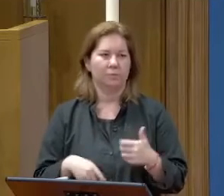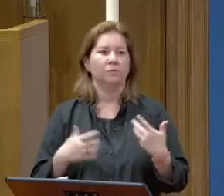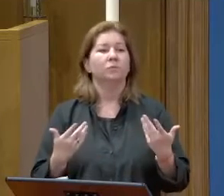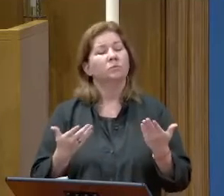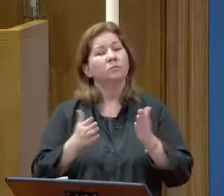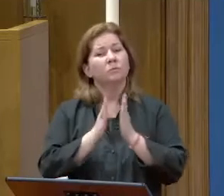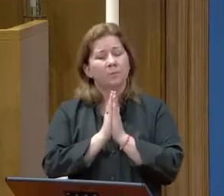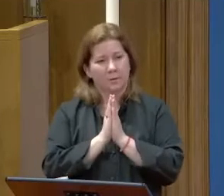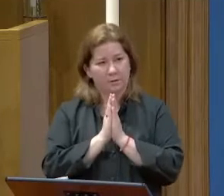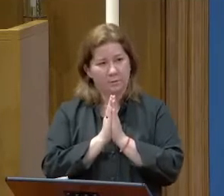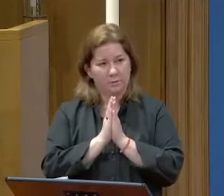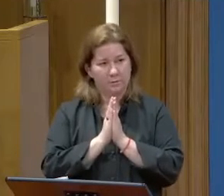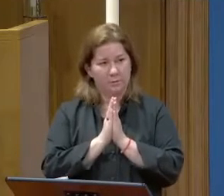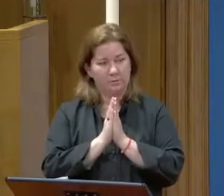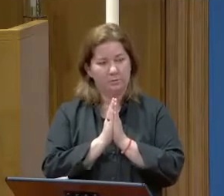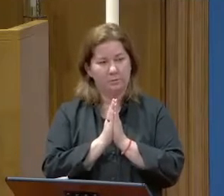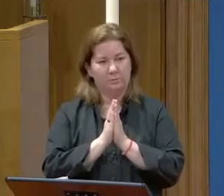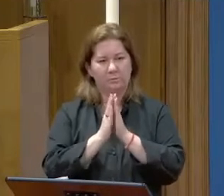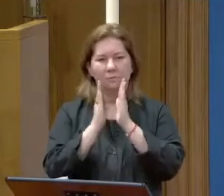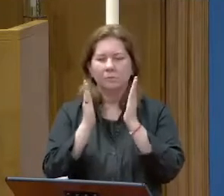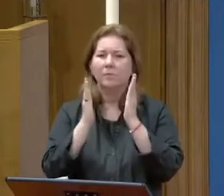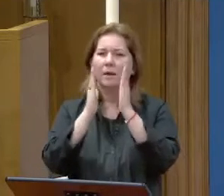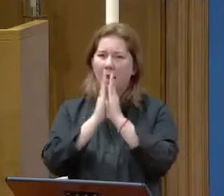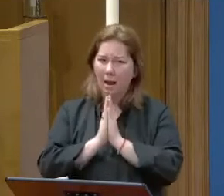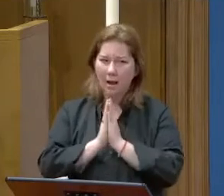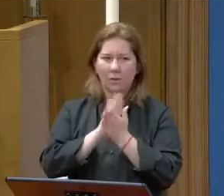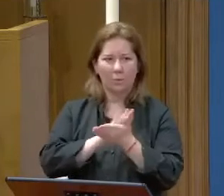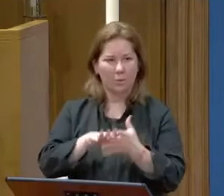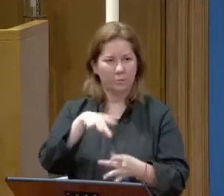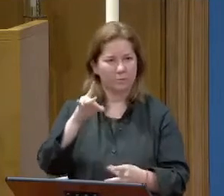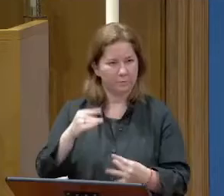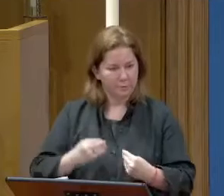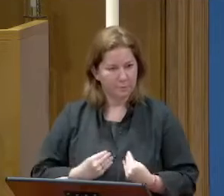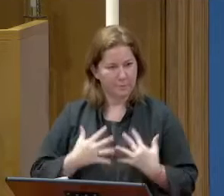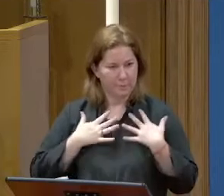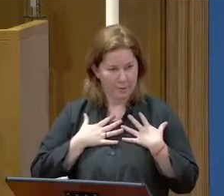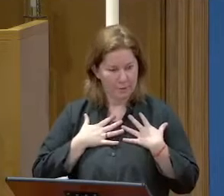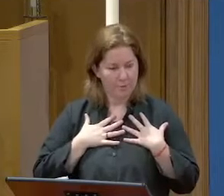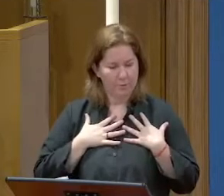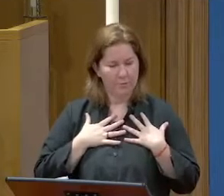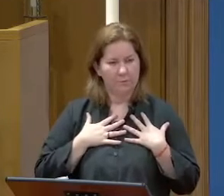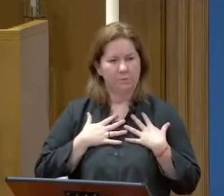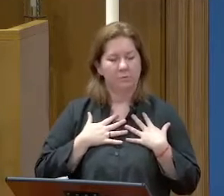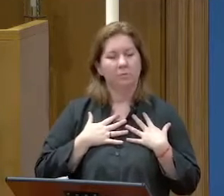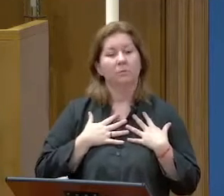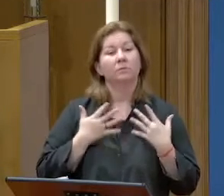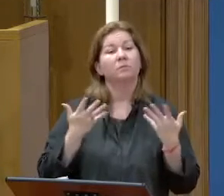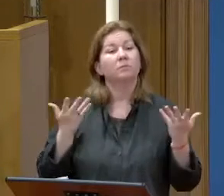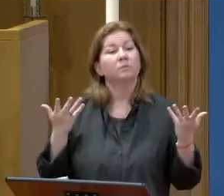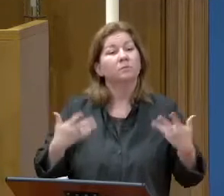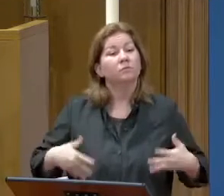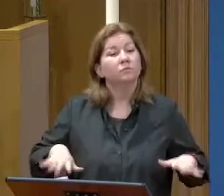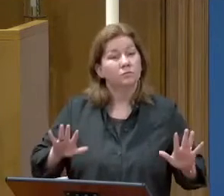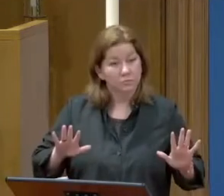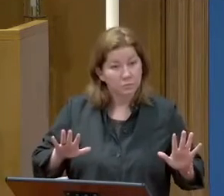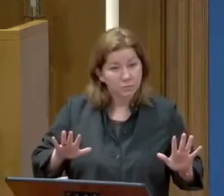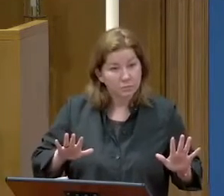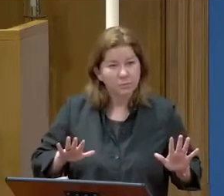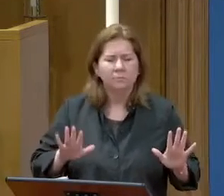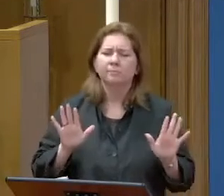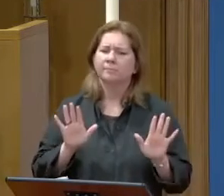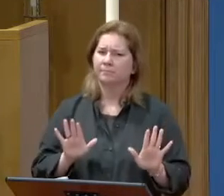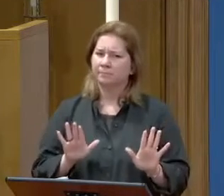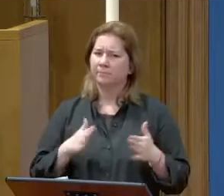So pray. Pray and ask the Holy Spirit to inspire you. And then be willing to listen for a